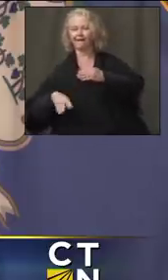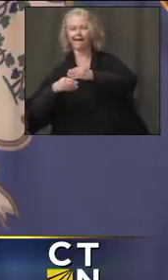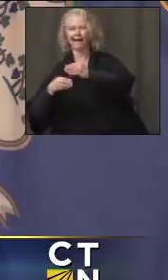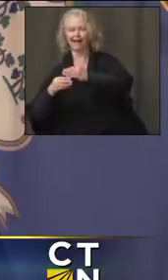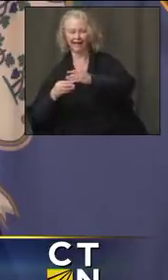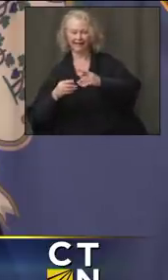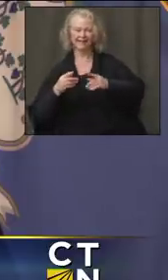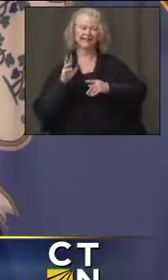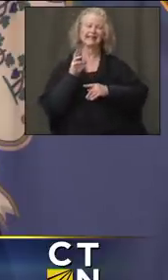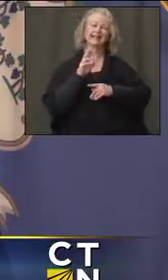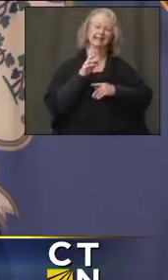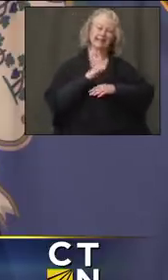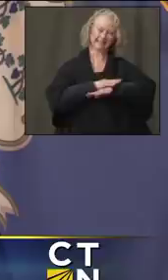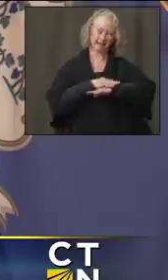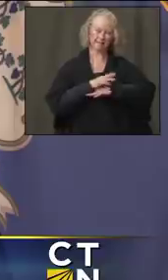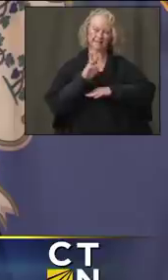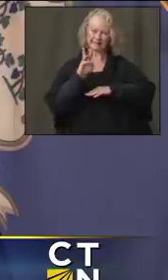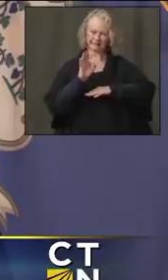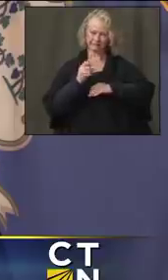off there.